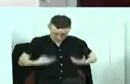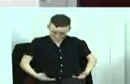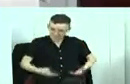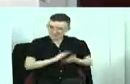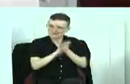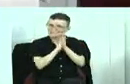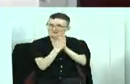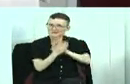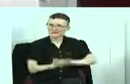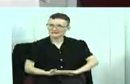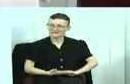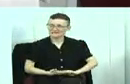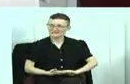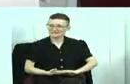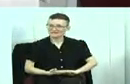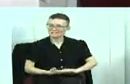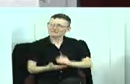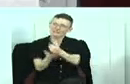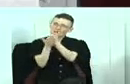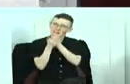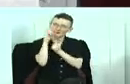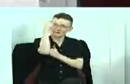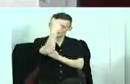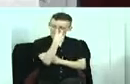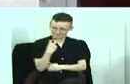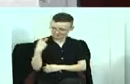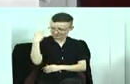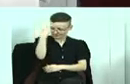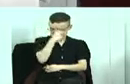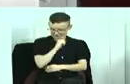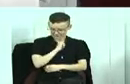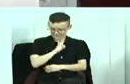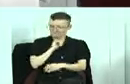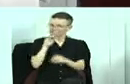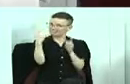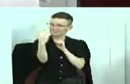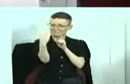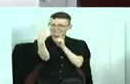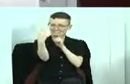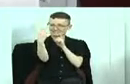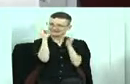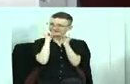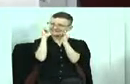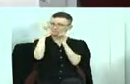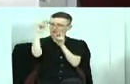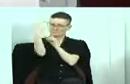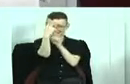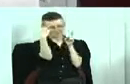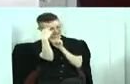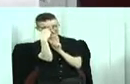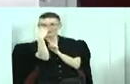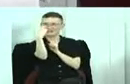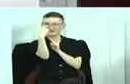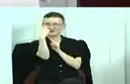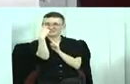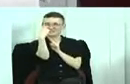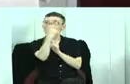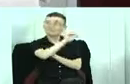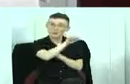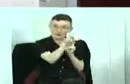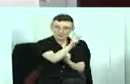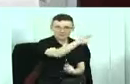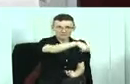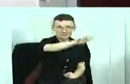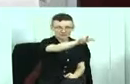the way that you do, so that when those whose lives are destined to cross with ours look into our face, what they see is a